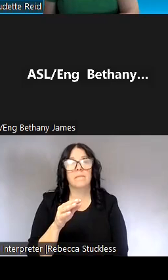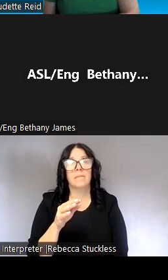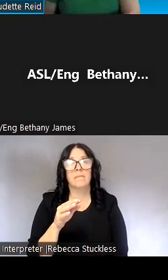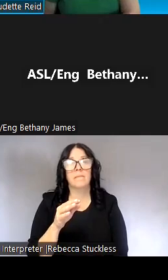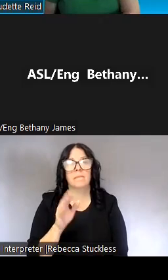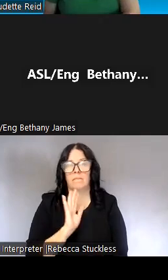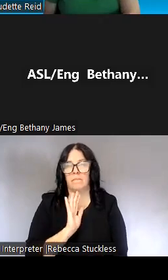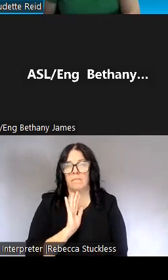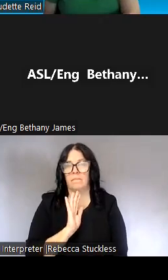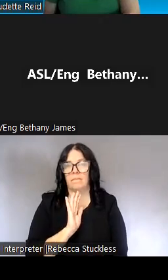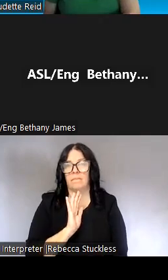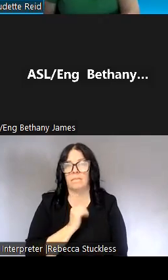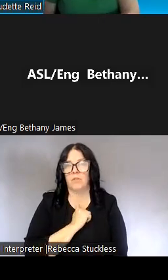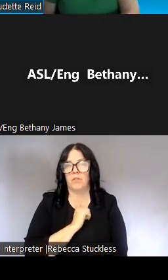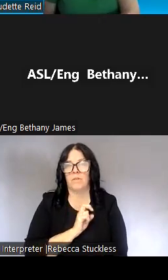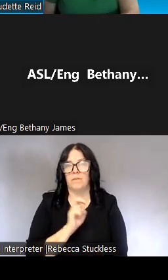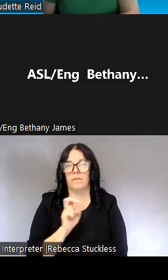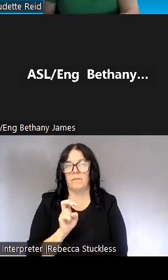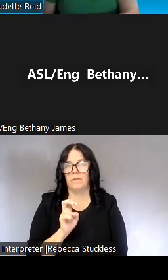I'm sorry.